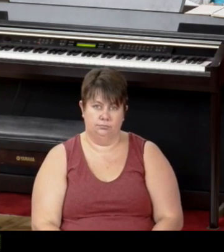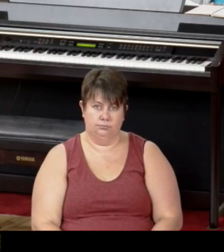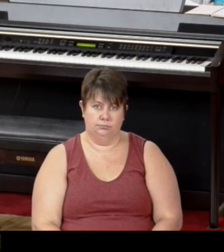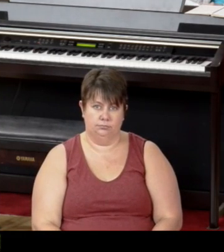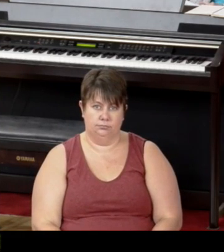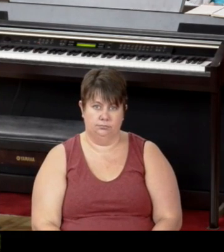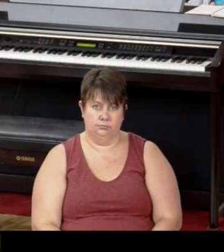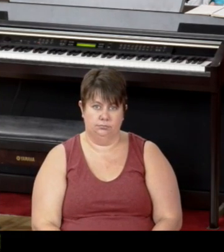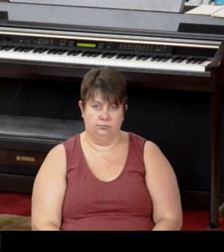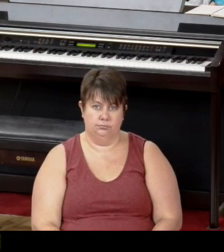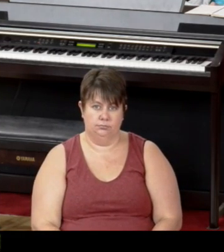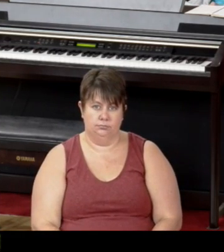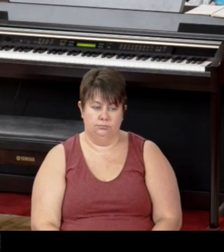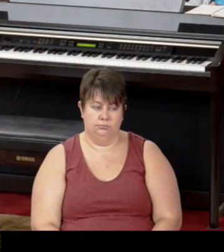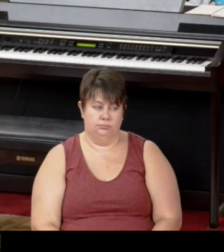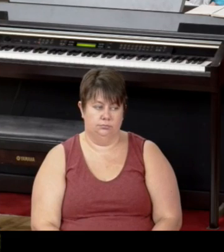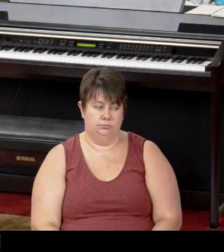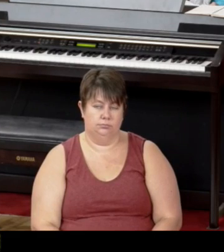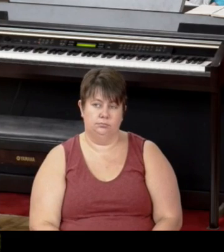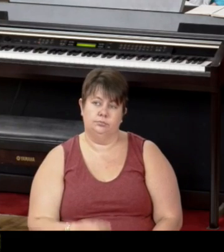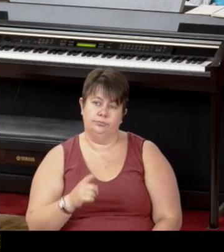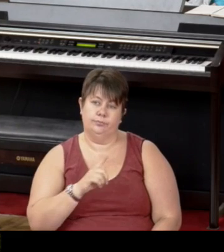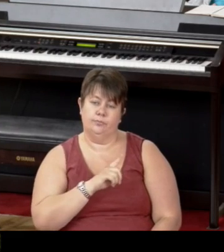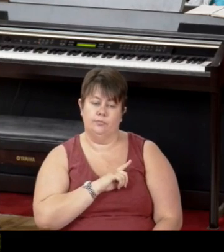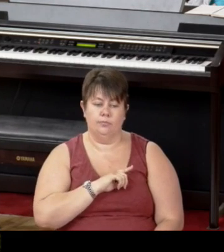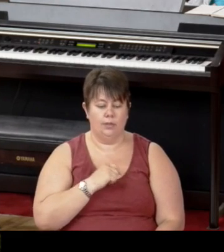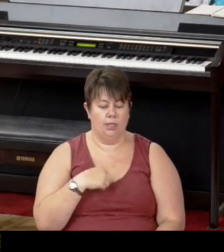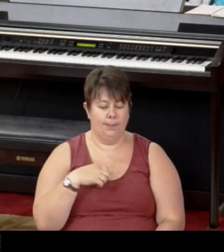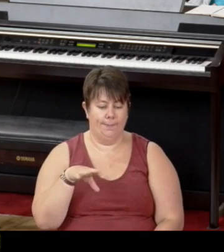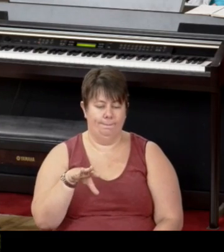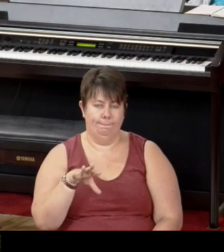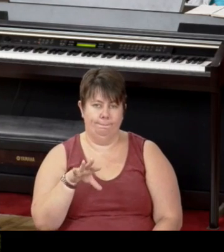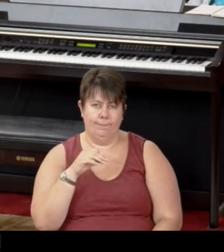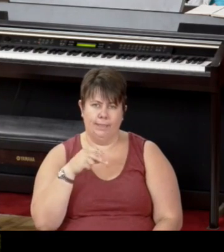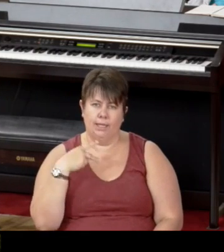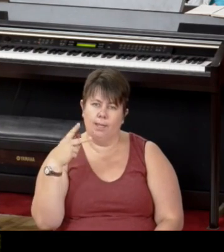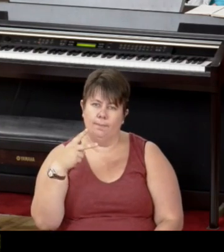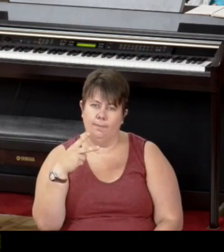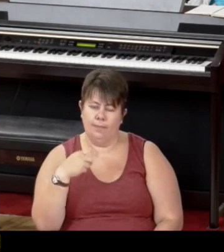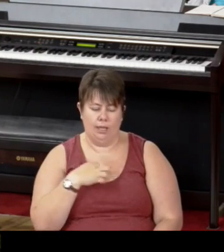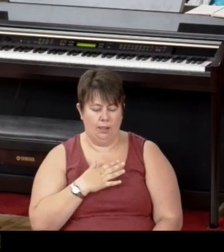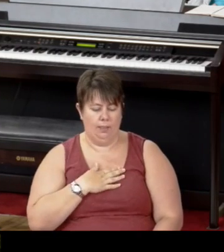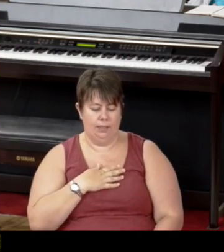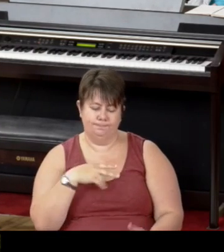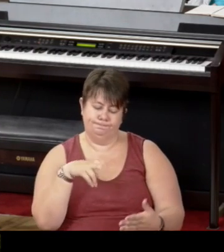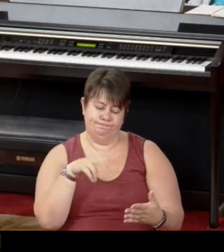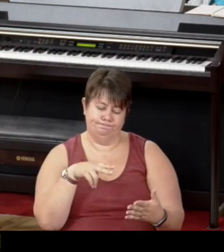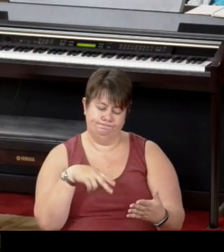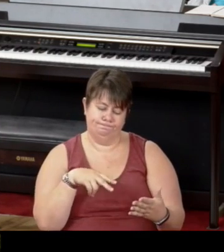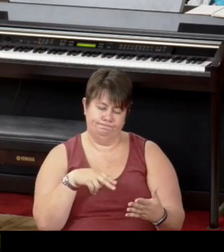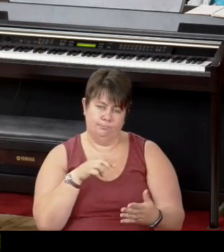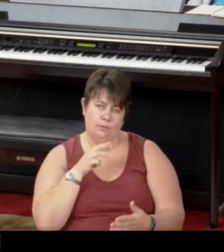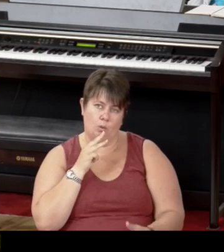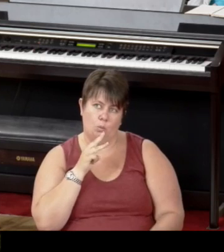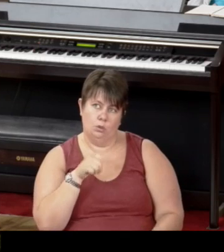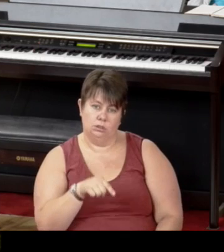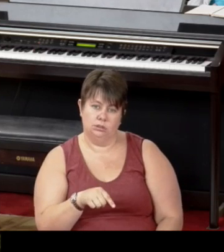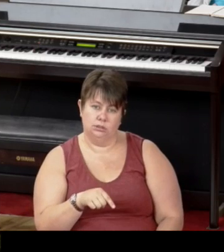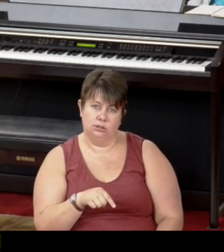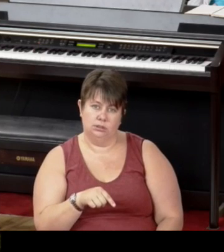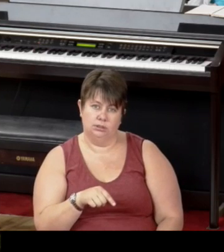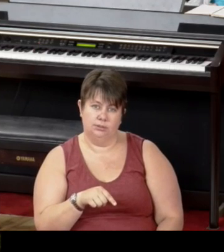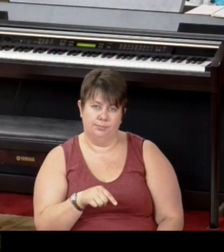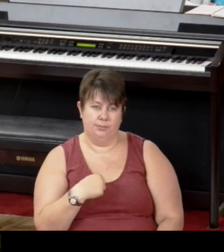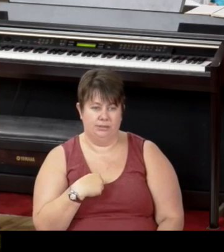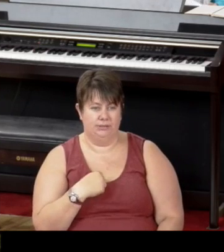Spoken. I picked this hymn because I particularly liked the words, but the tune was one which wouldn't have